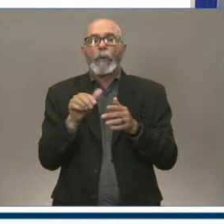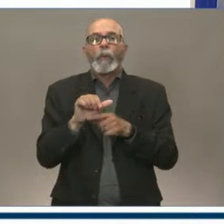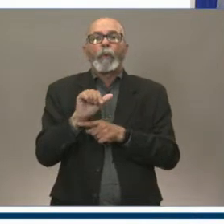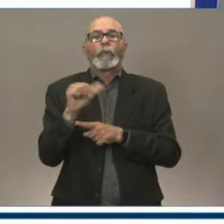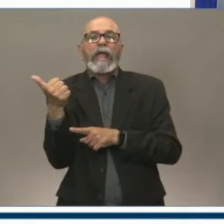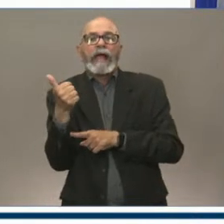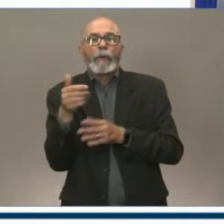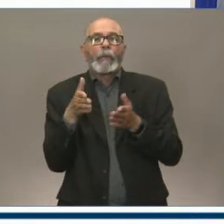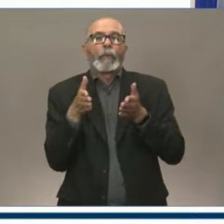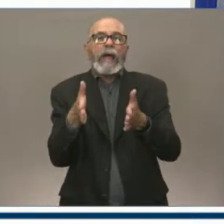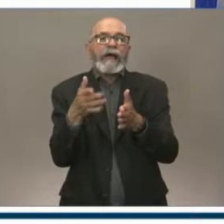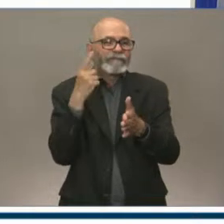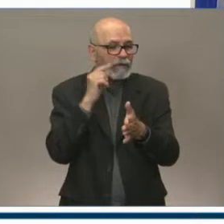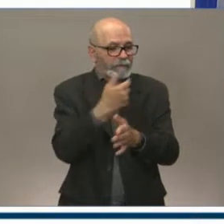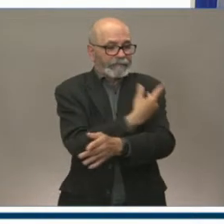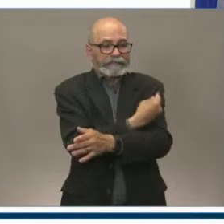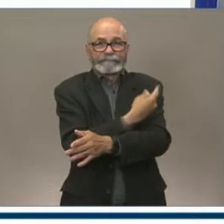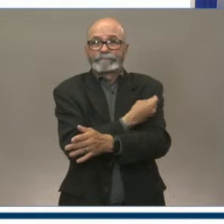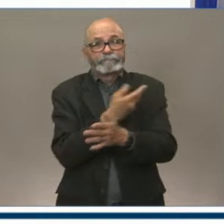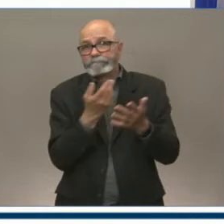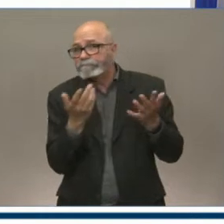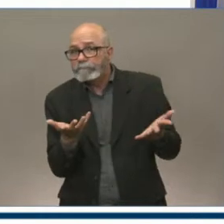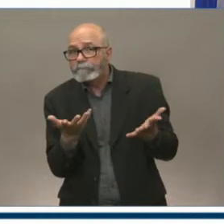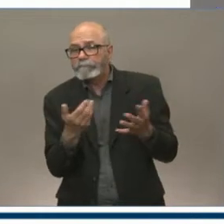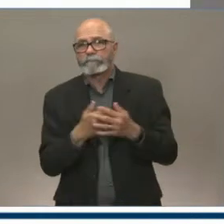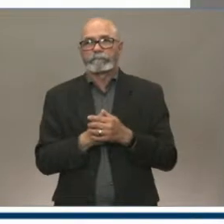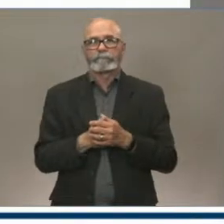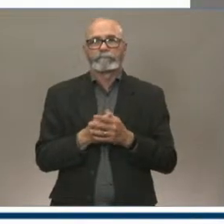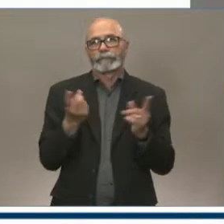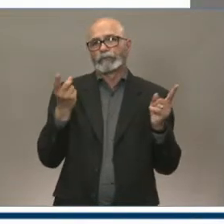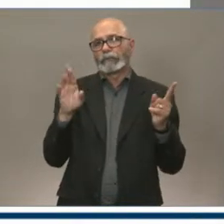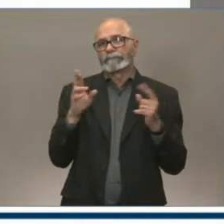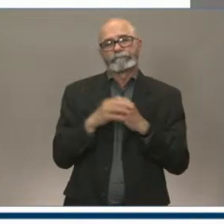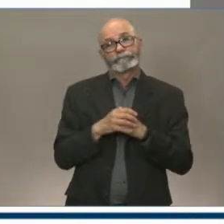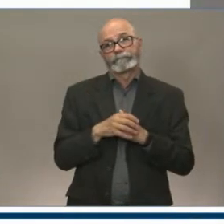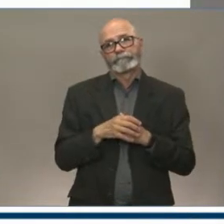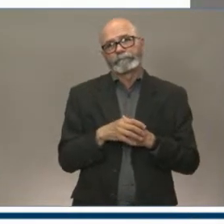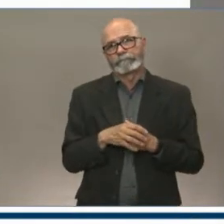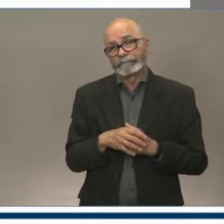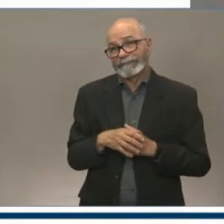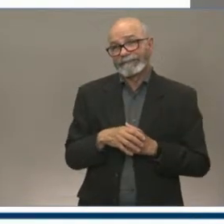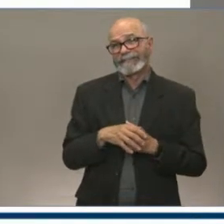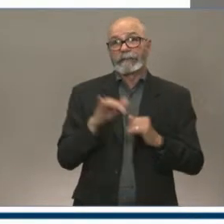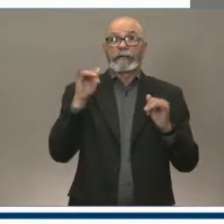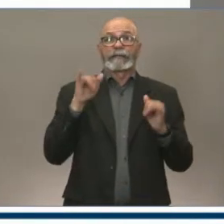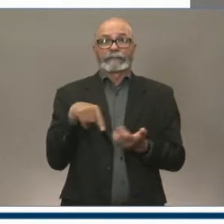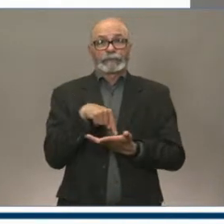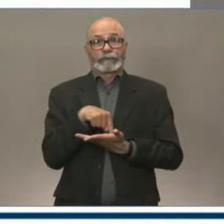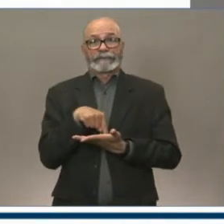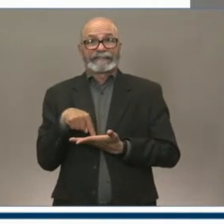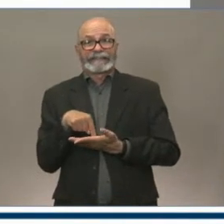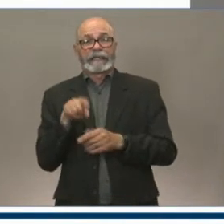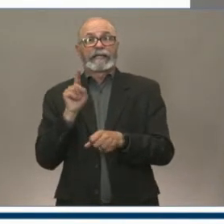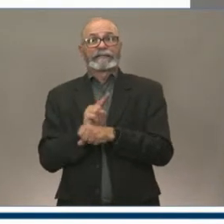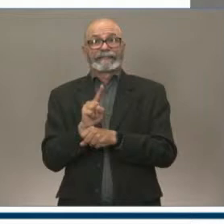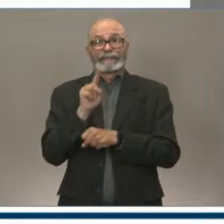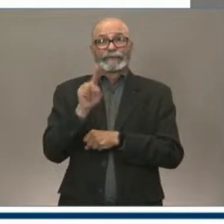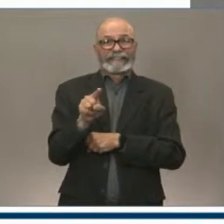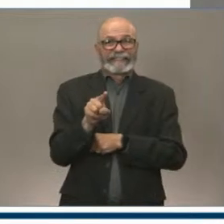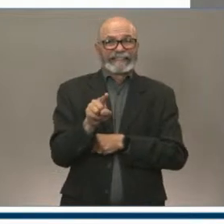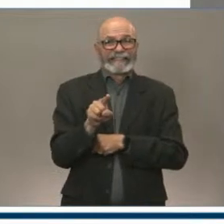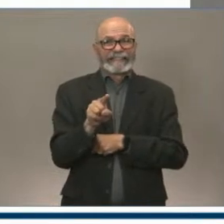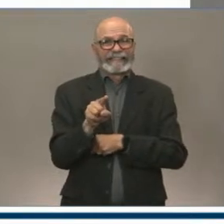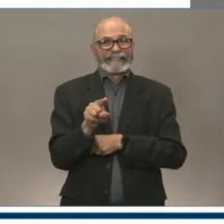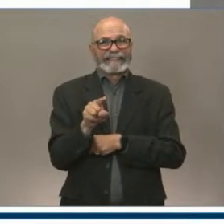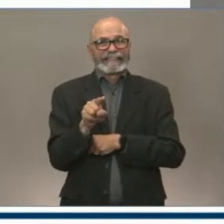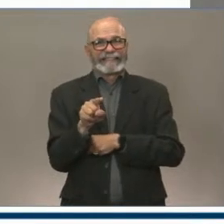in right now? So, we had a bit of a slowdown this week and next week simply because the Moderna we were